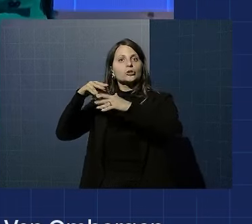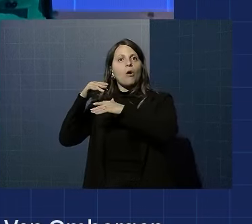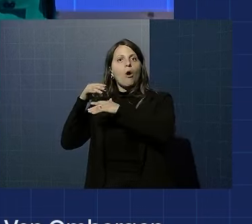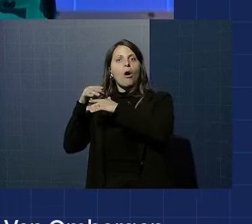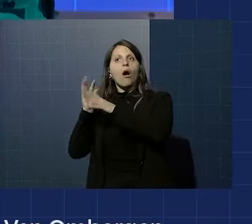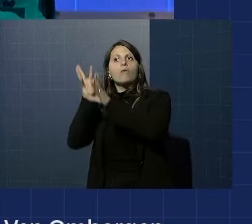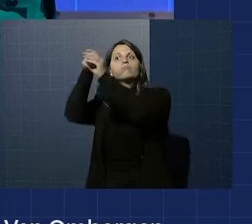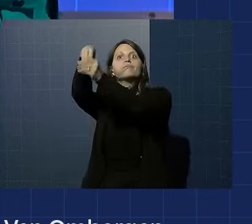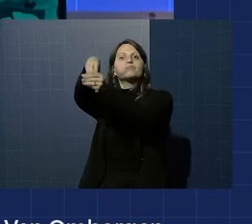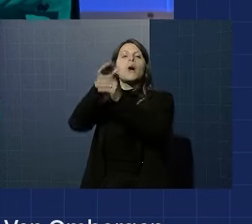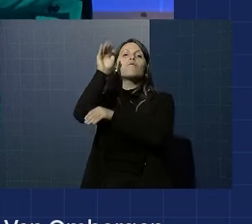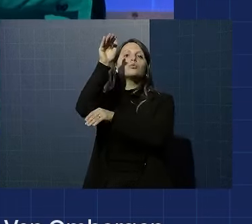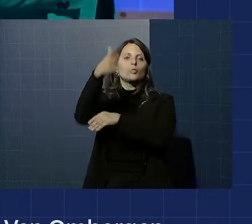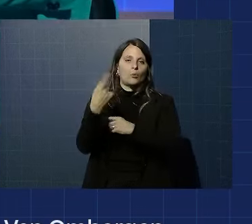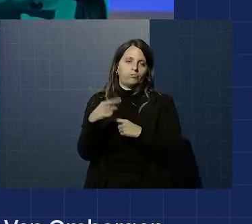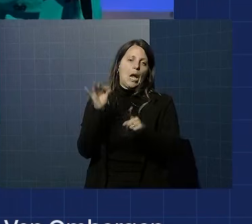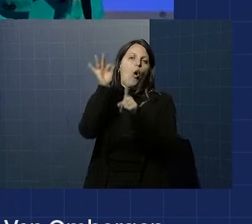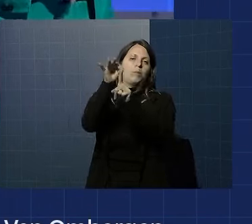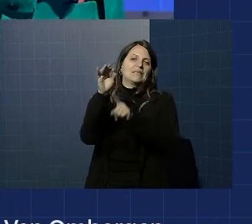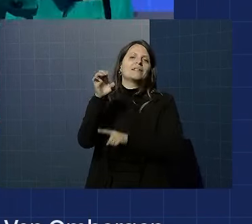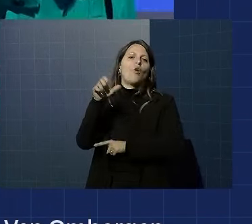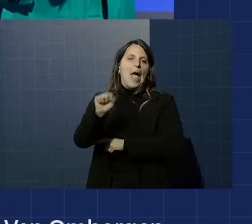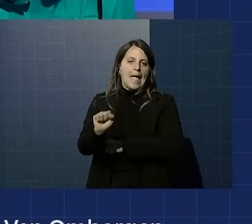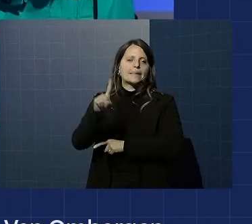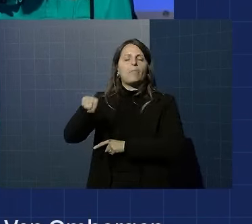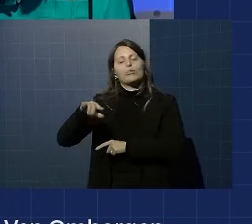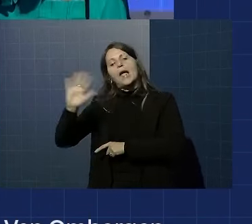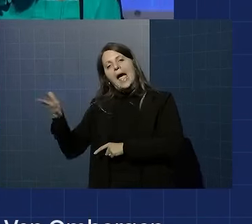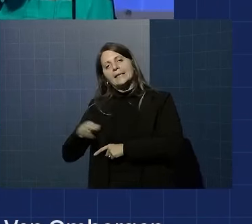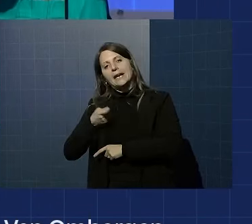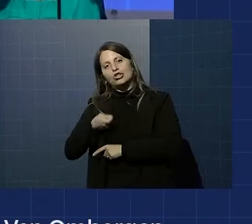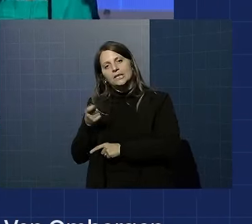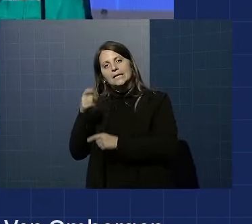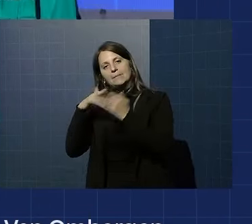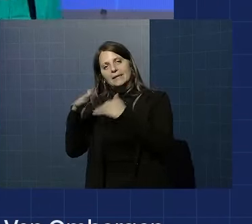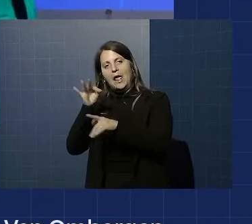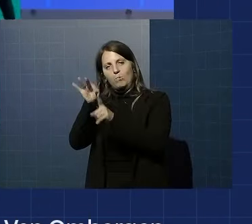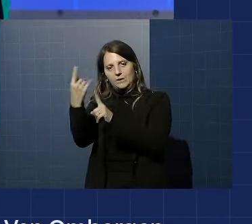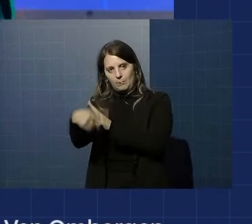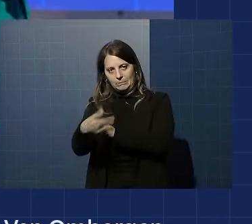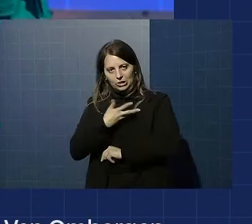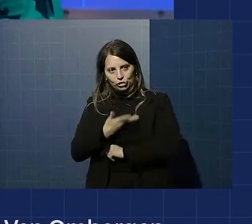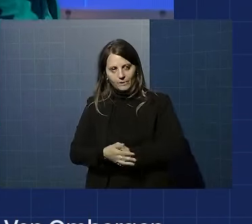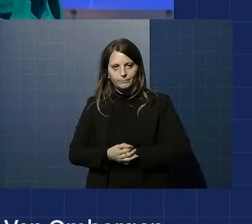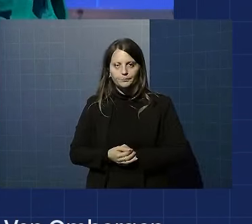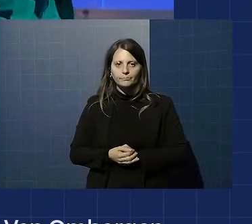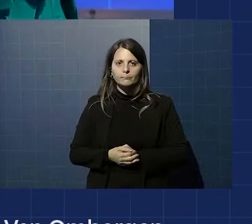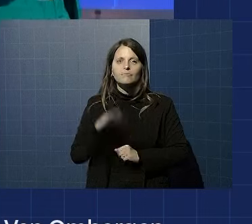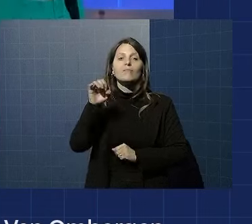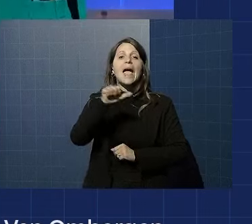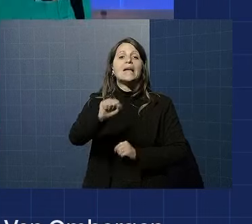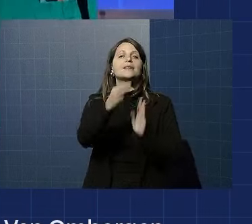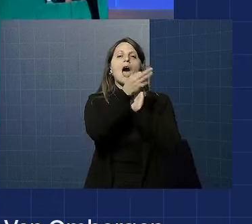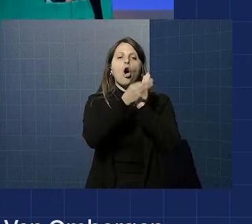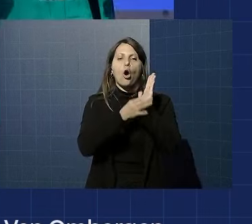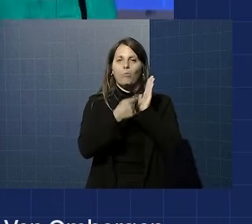If we look at the objectives the European Space Agency has, we, of course, start with the